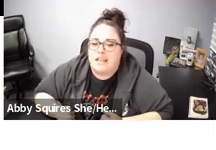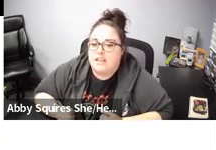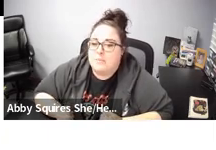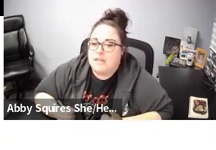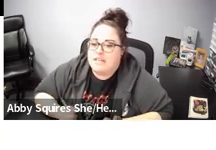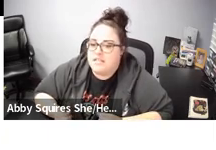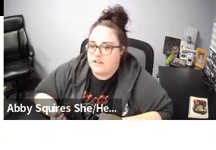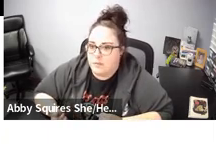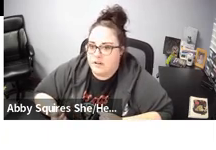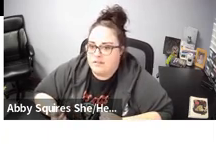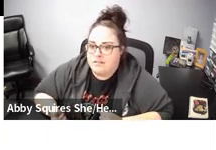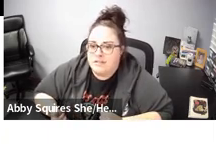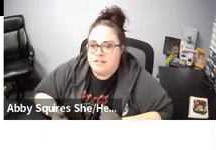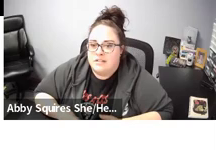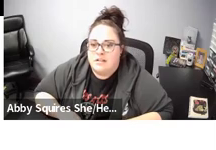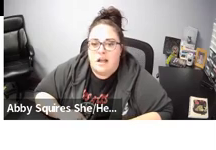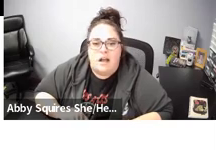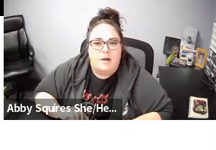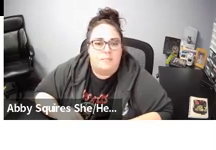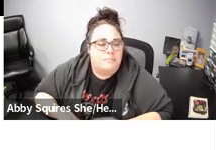makes it like a little mini steering wheel.